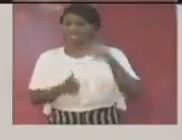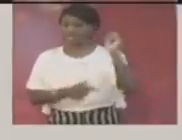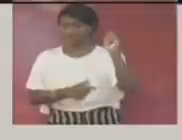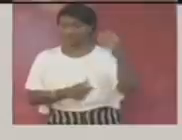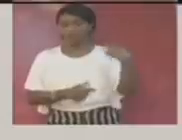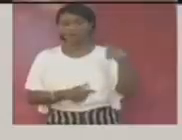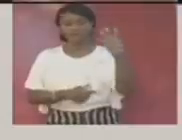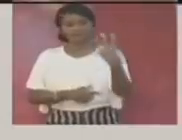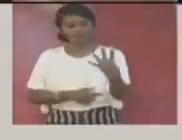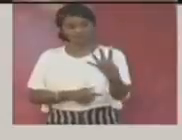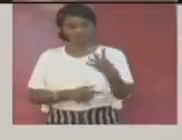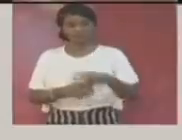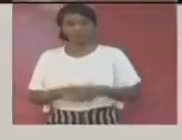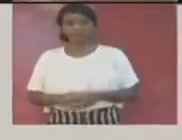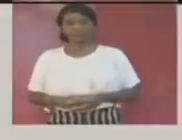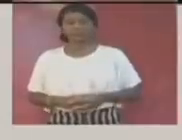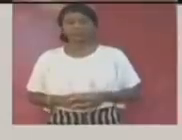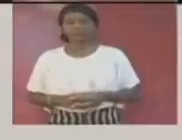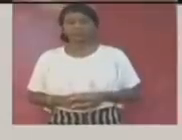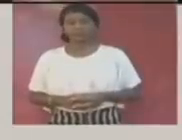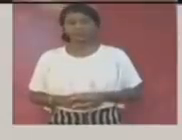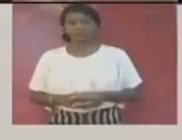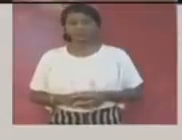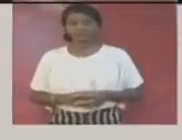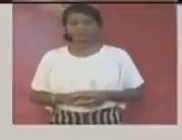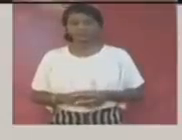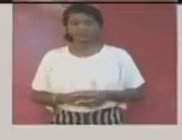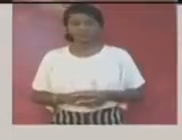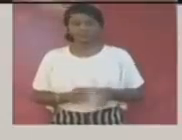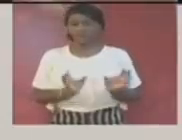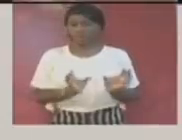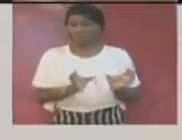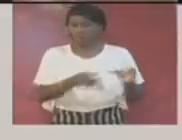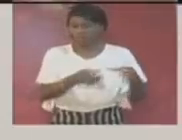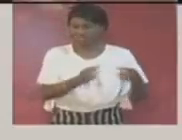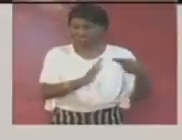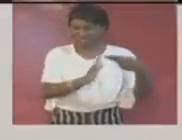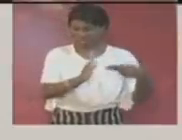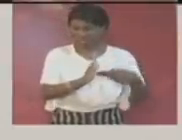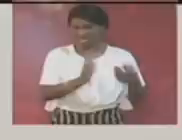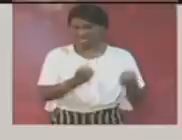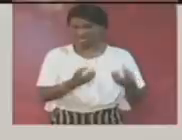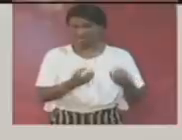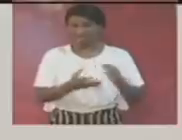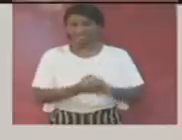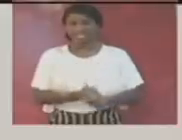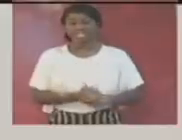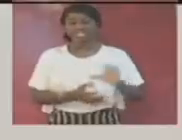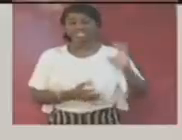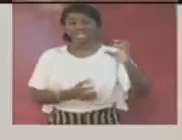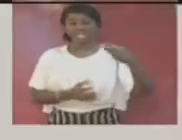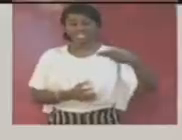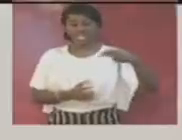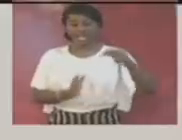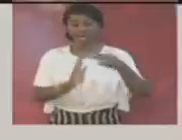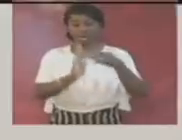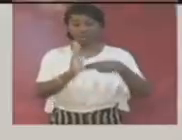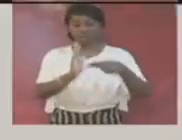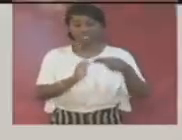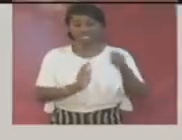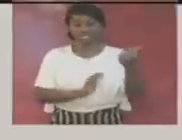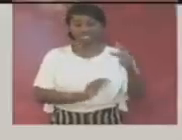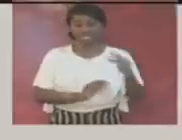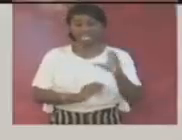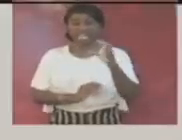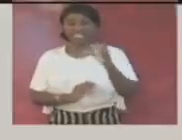persons. With regards to our step-down quarantine facilities, at the Chancellor Hotel there are 13 persons,